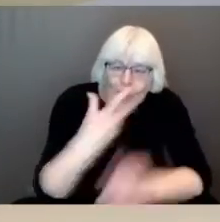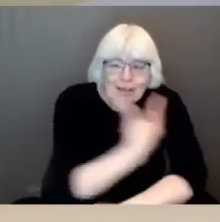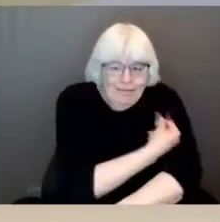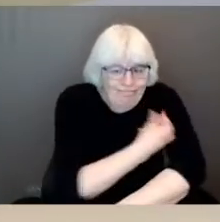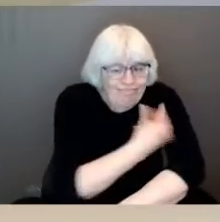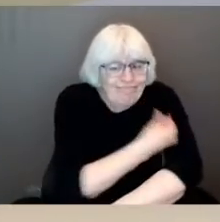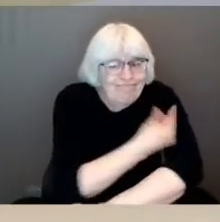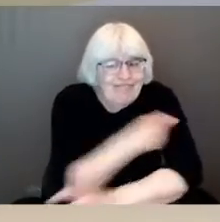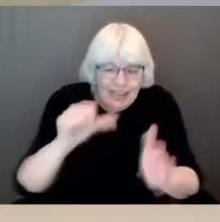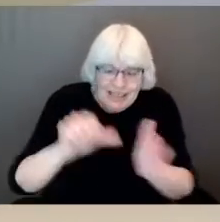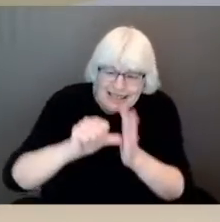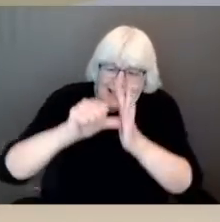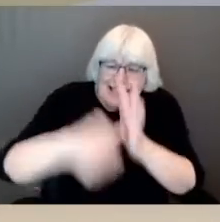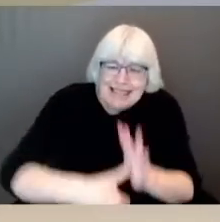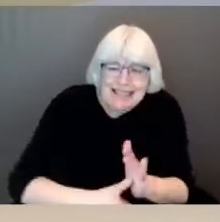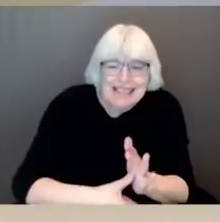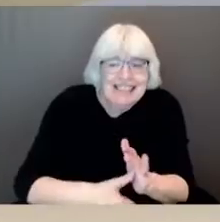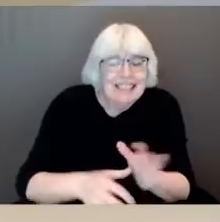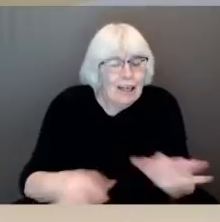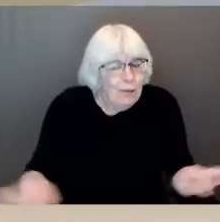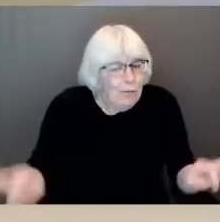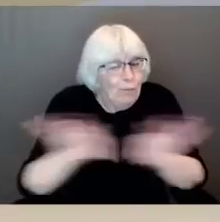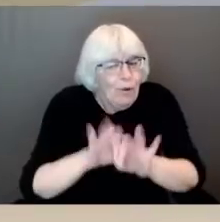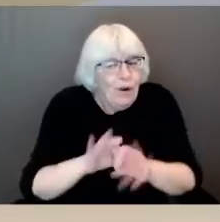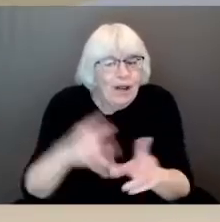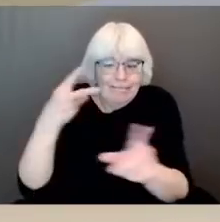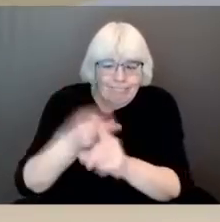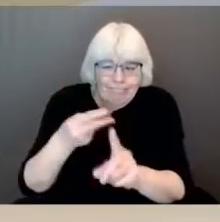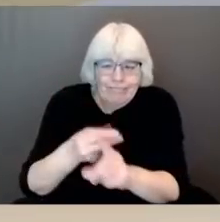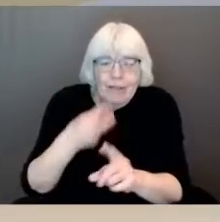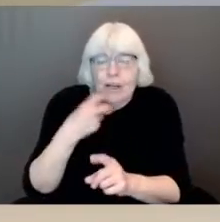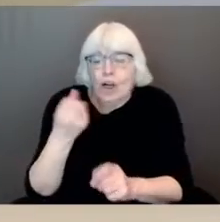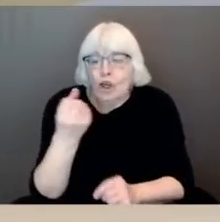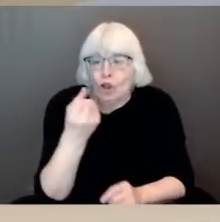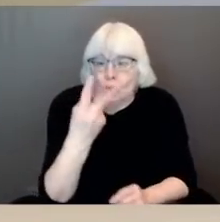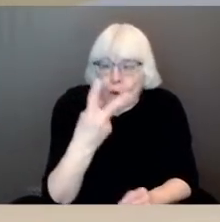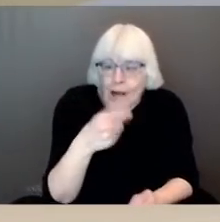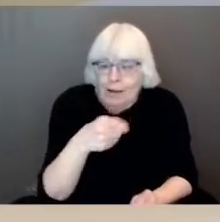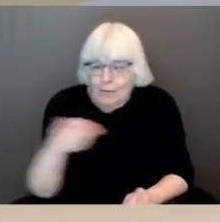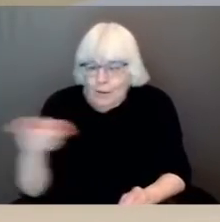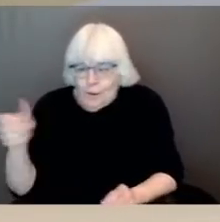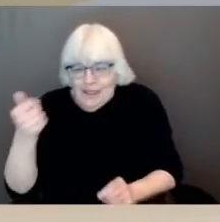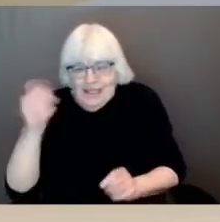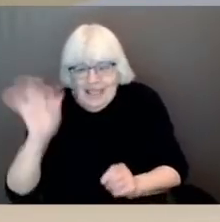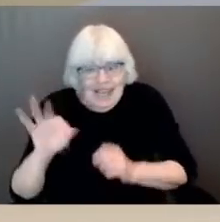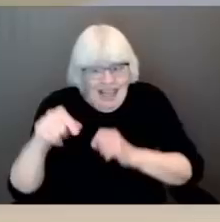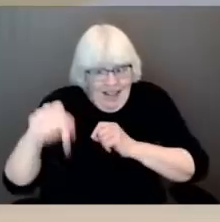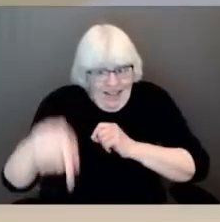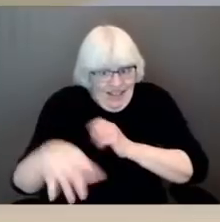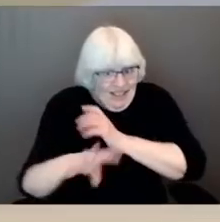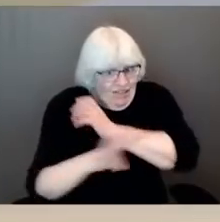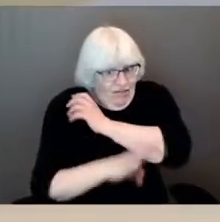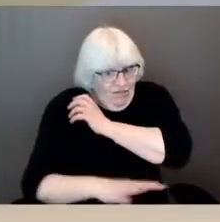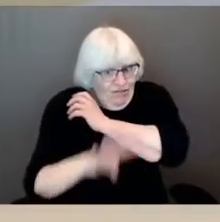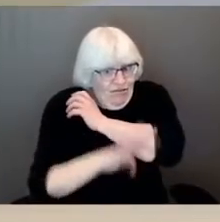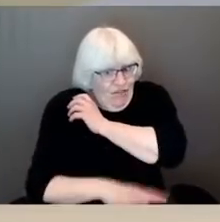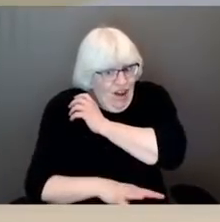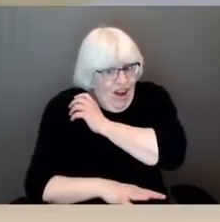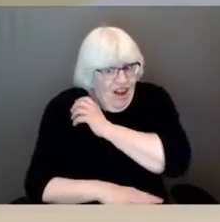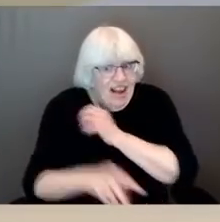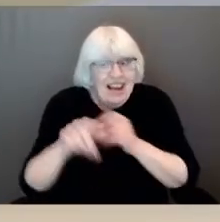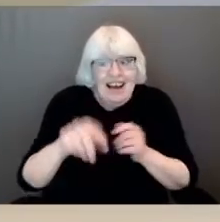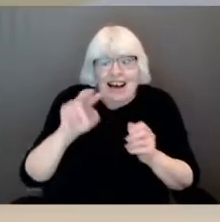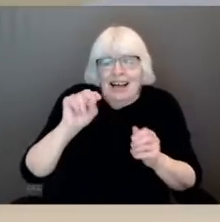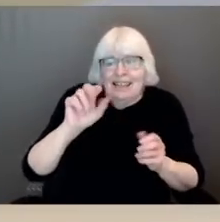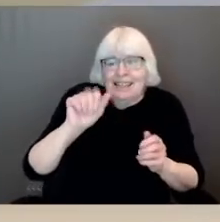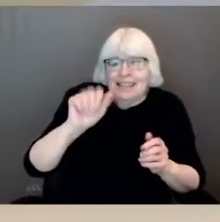of vaccination in those age groups. In September, in accordance with national recommendations, we began offering third